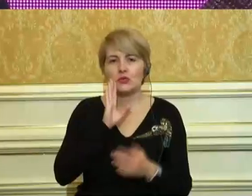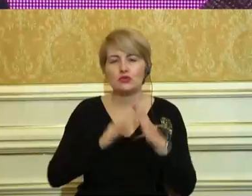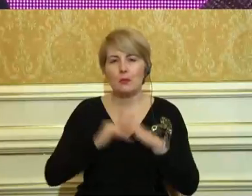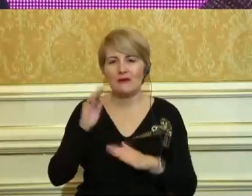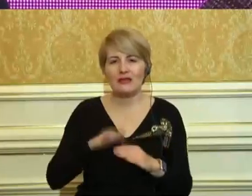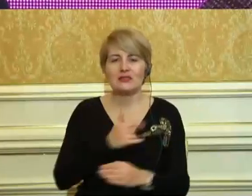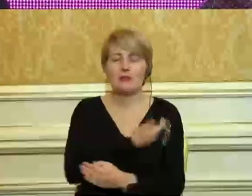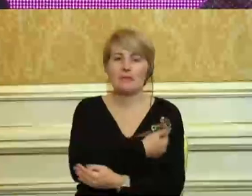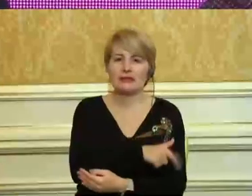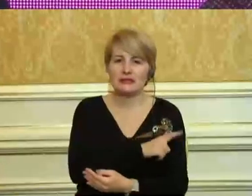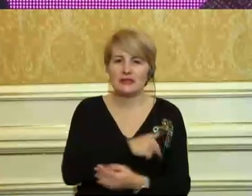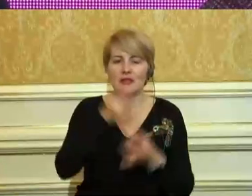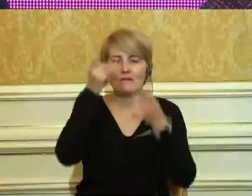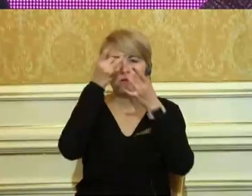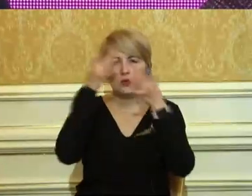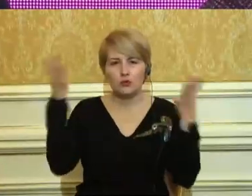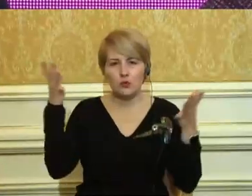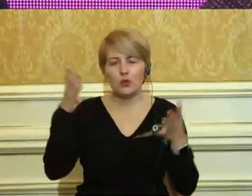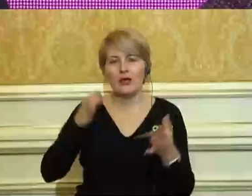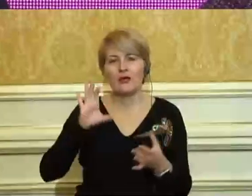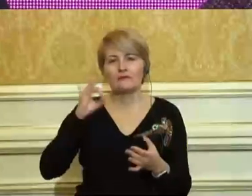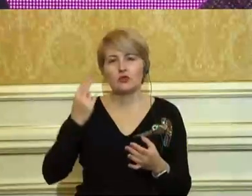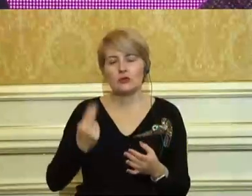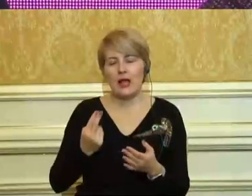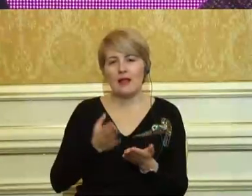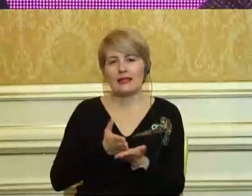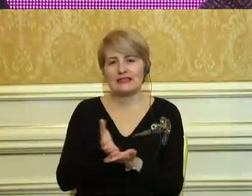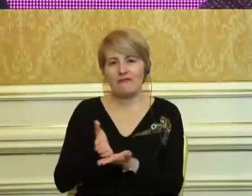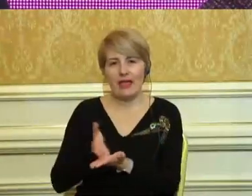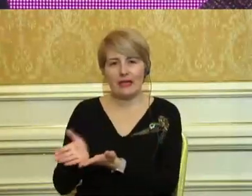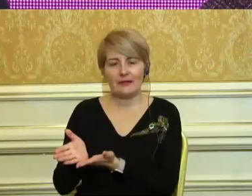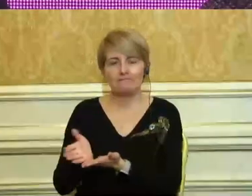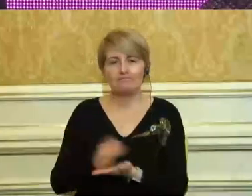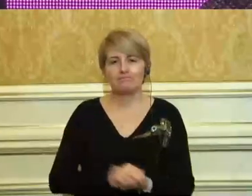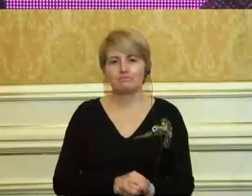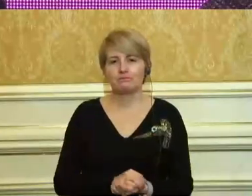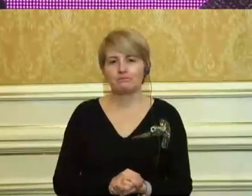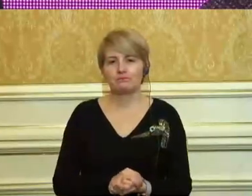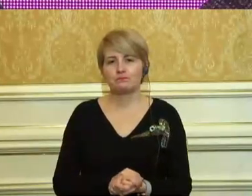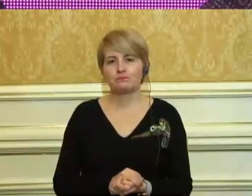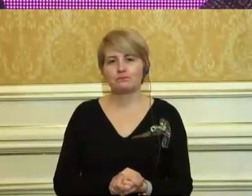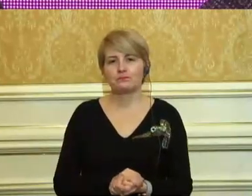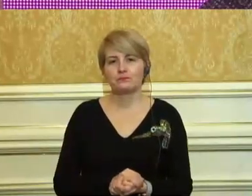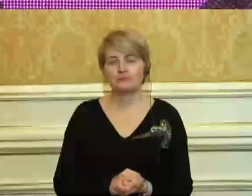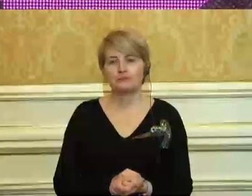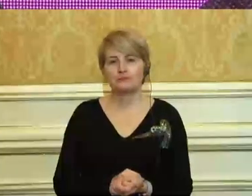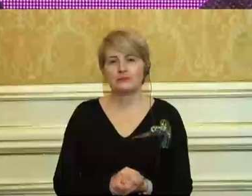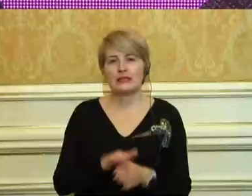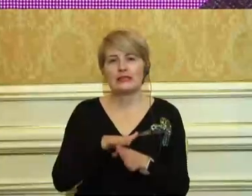traditionally in medical system, healthcare system, in the cultural system, in the social